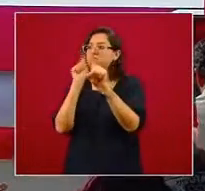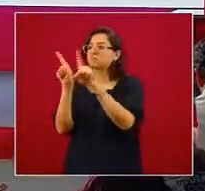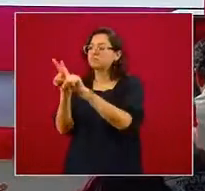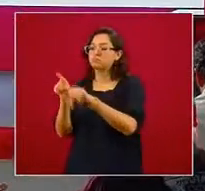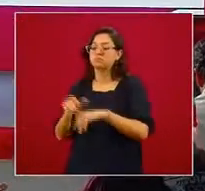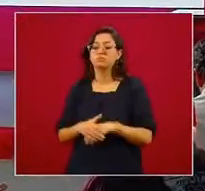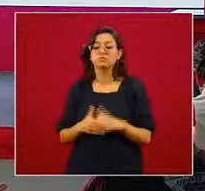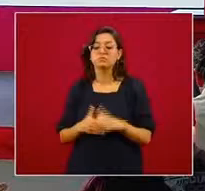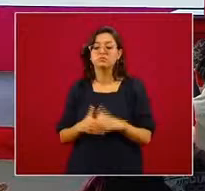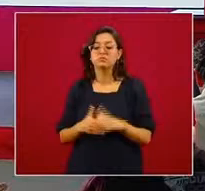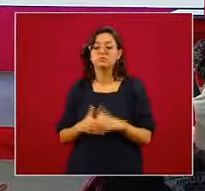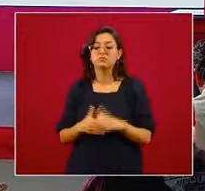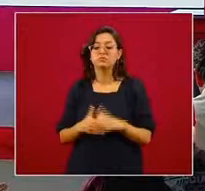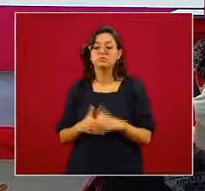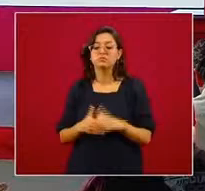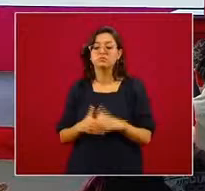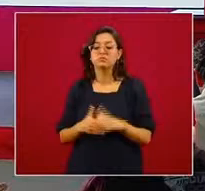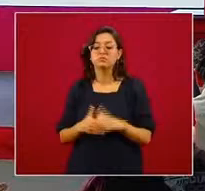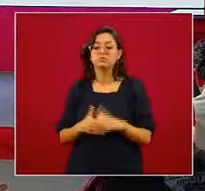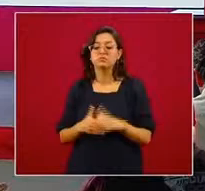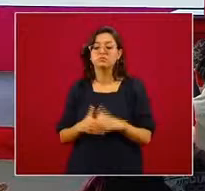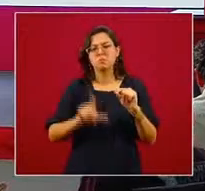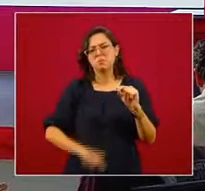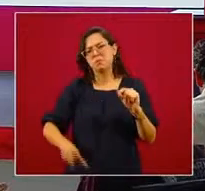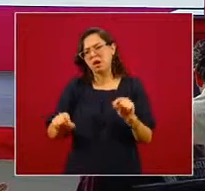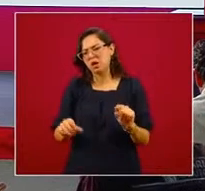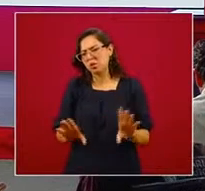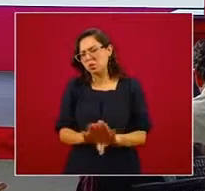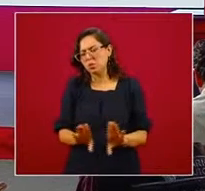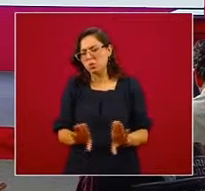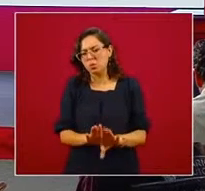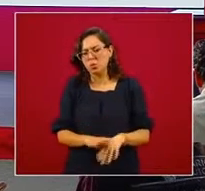active. These are the figures. Mexico,